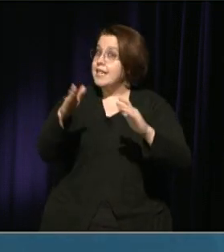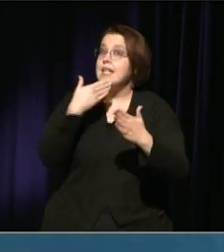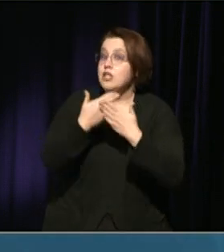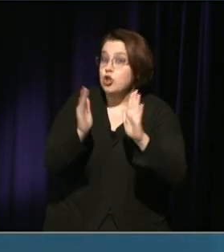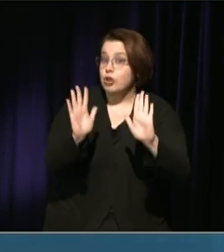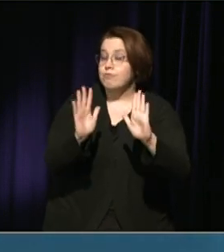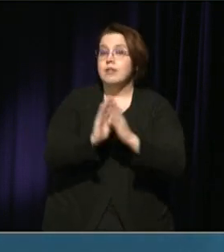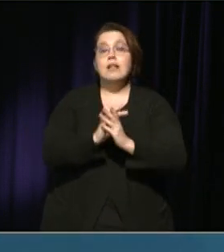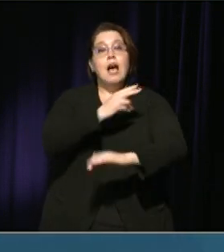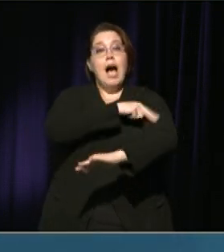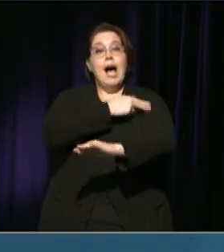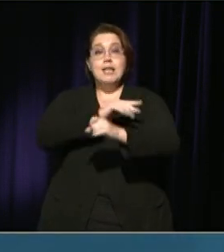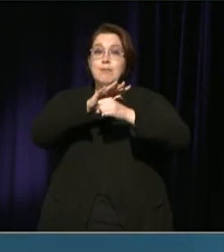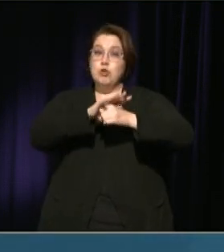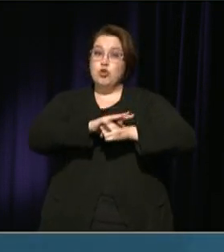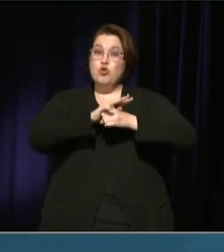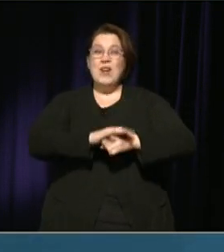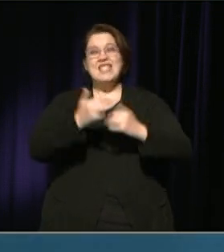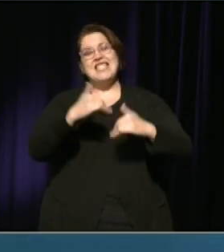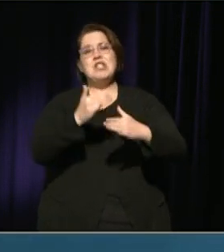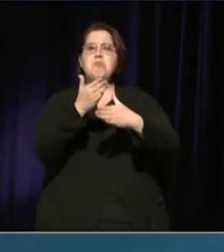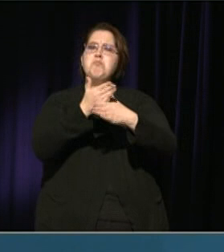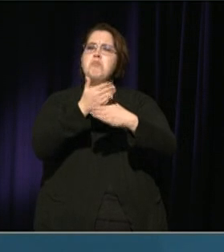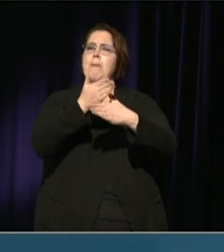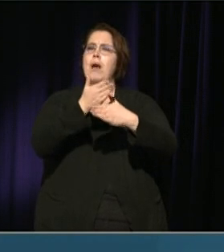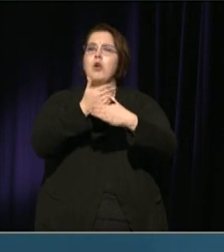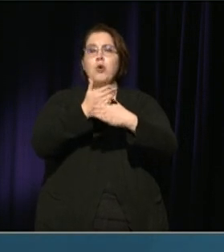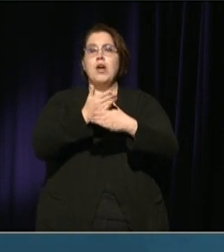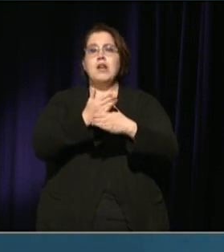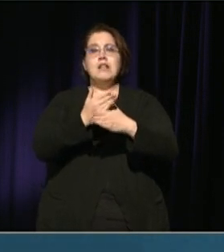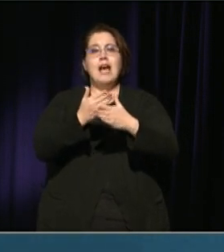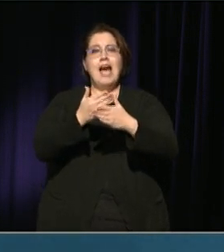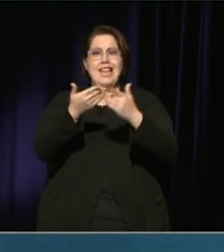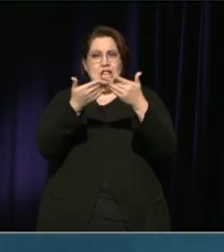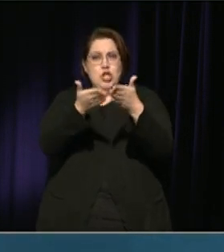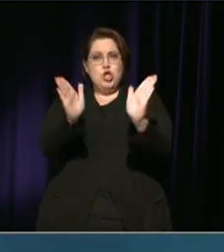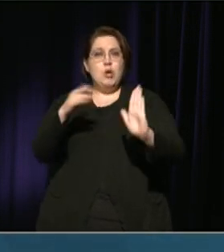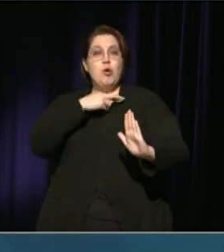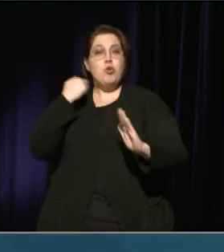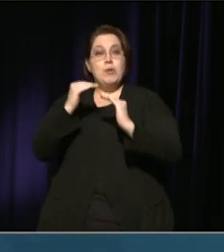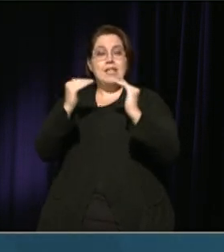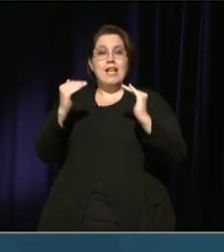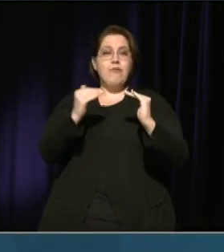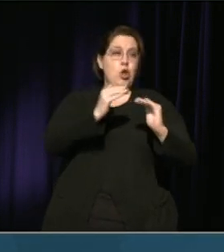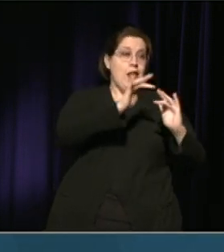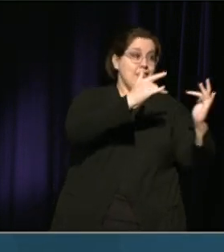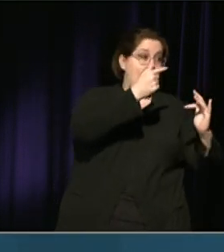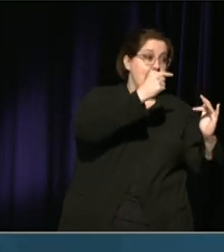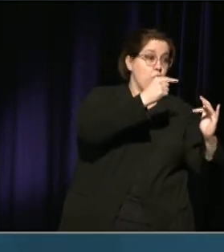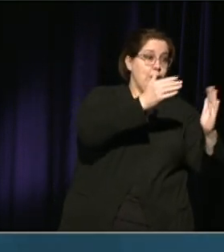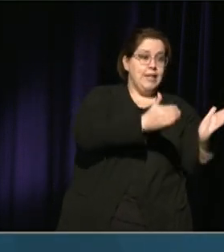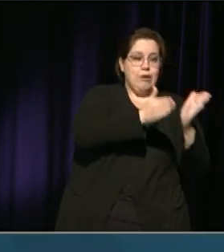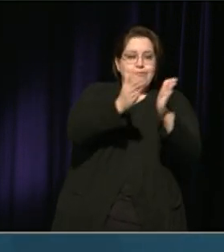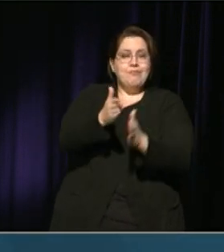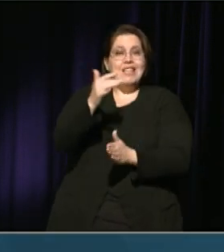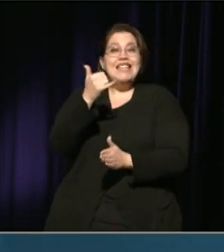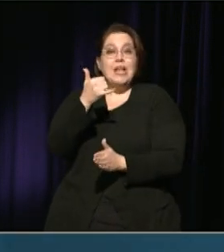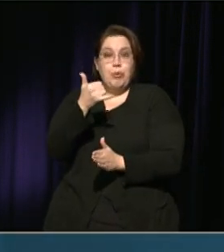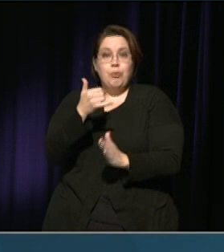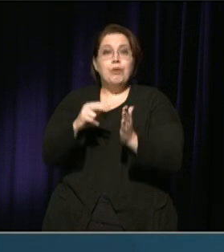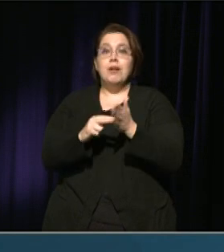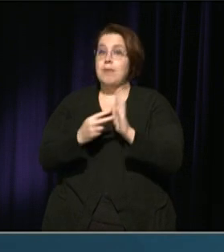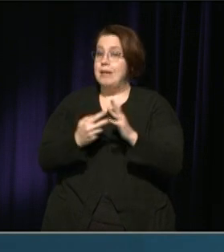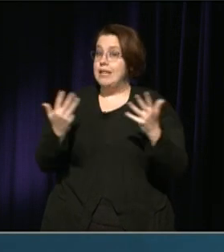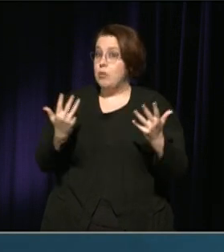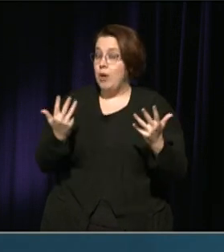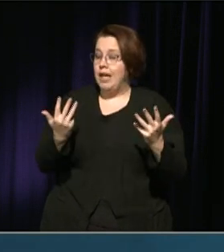Hospital stress is still hovering in the moderate phase, and overall the risk level in our community has gone from light green to yellow, which means we are going